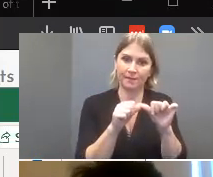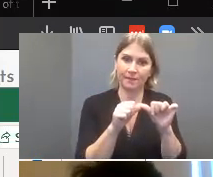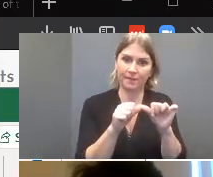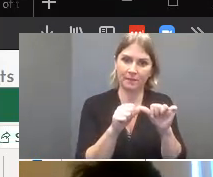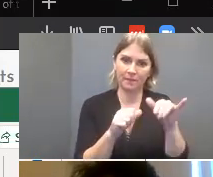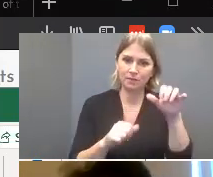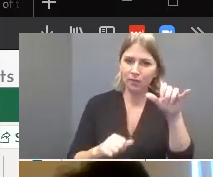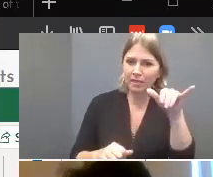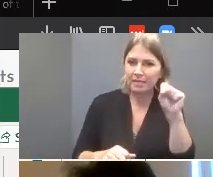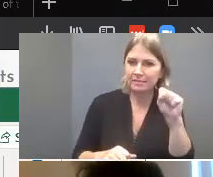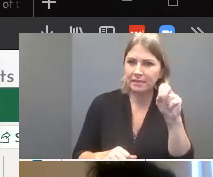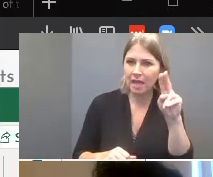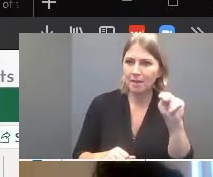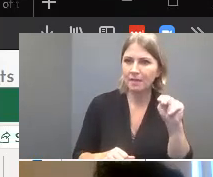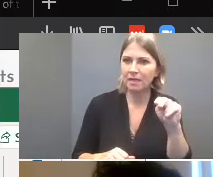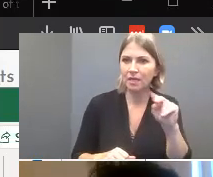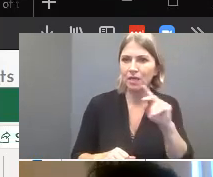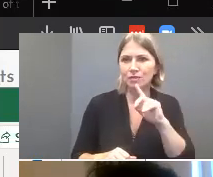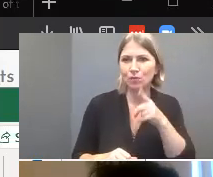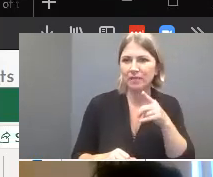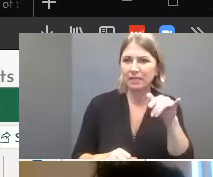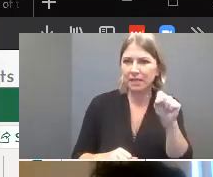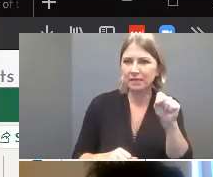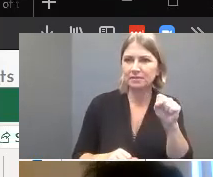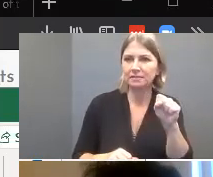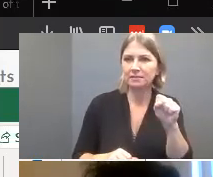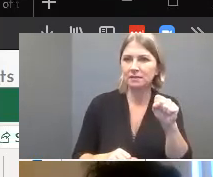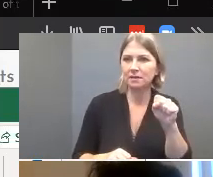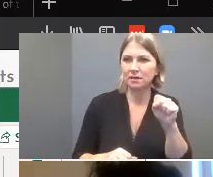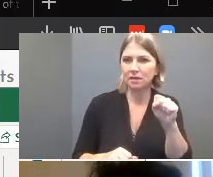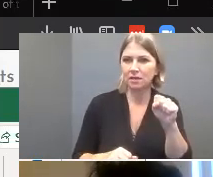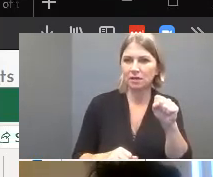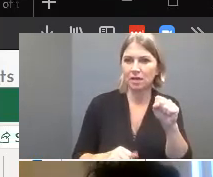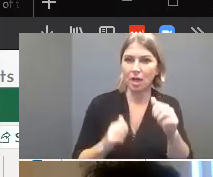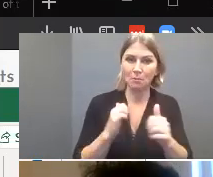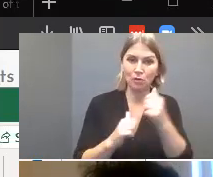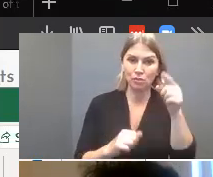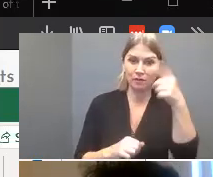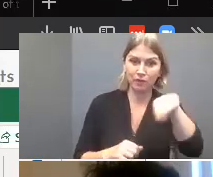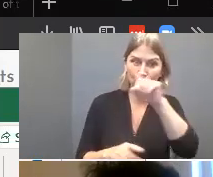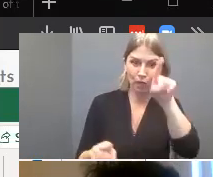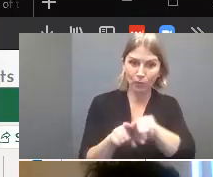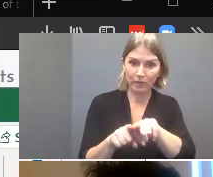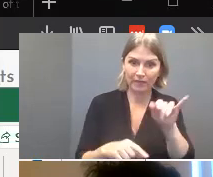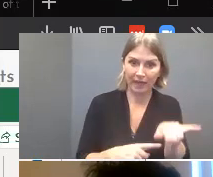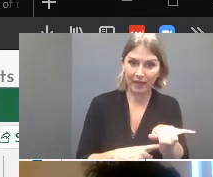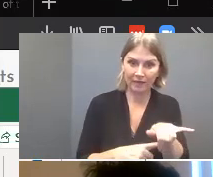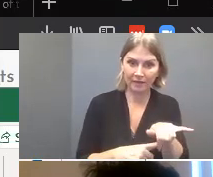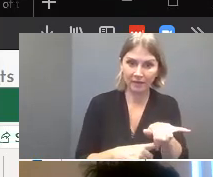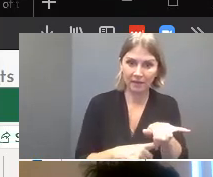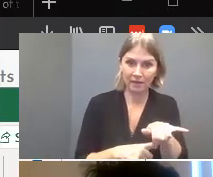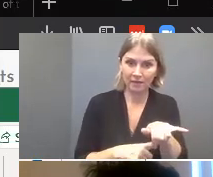Yes, essentially yes, but most of you do agree that I don't think it matters because 3